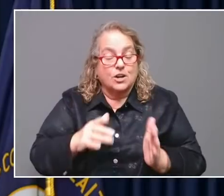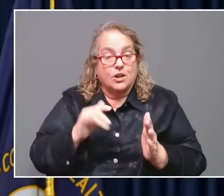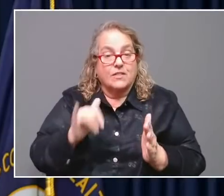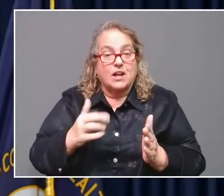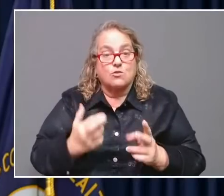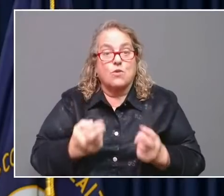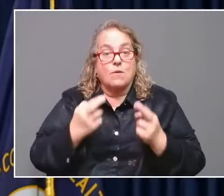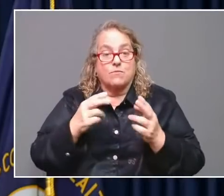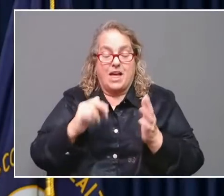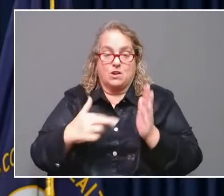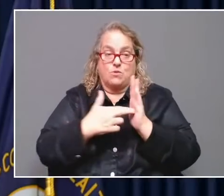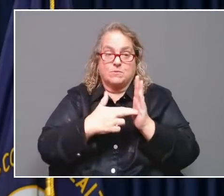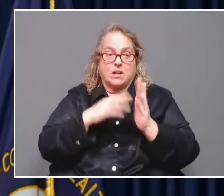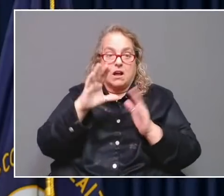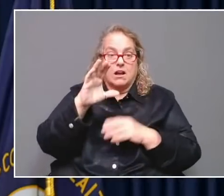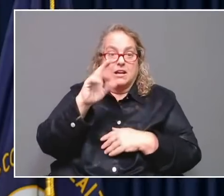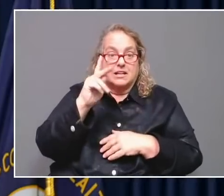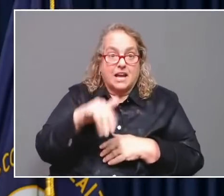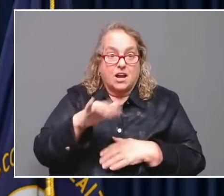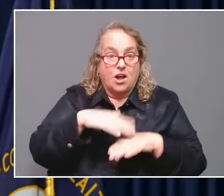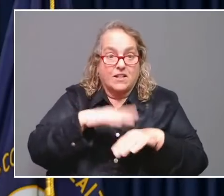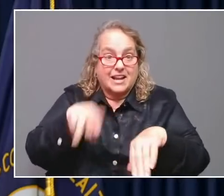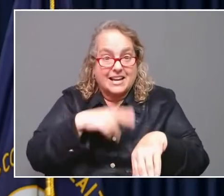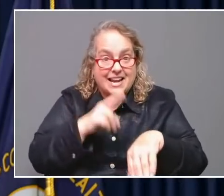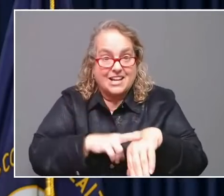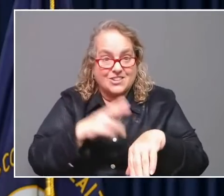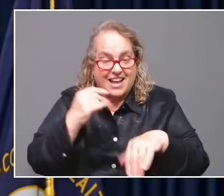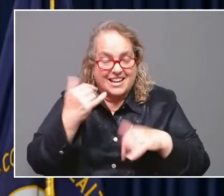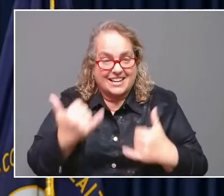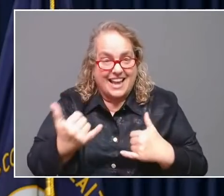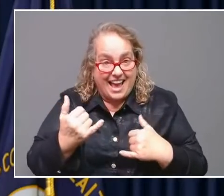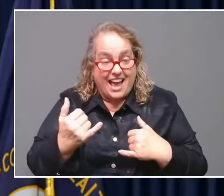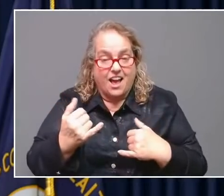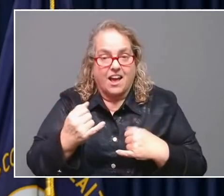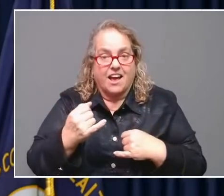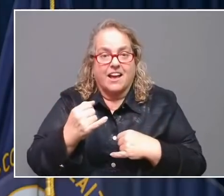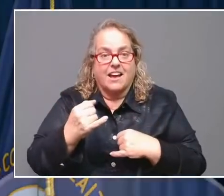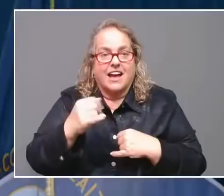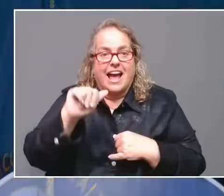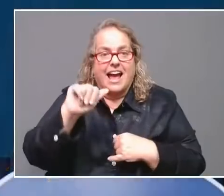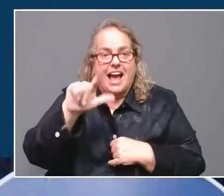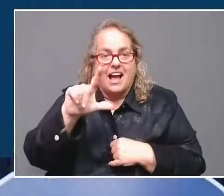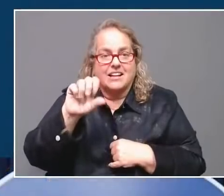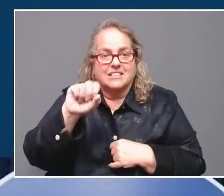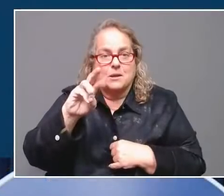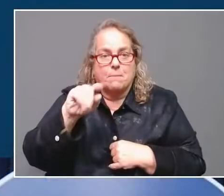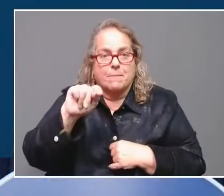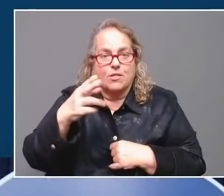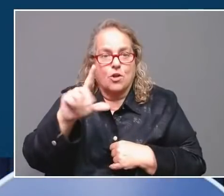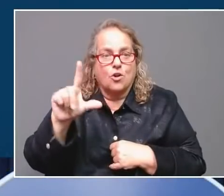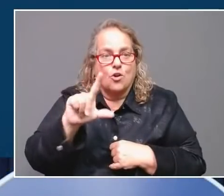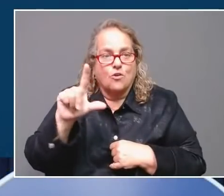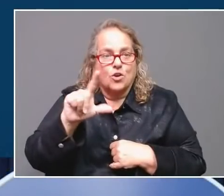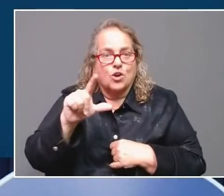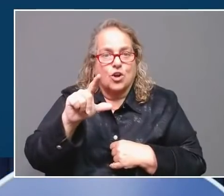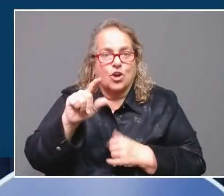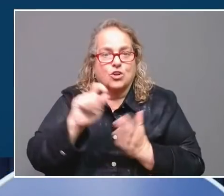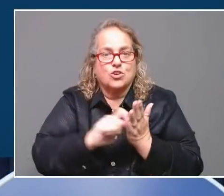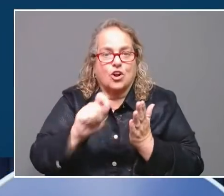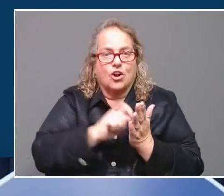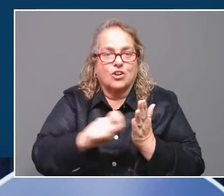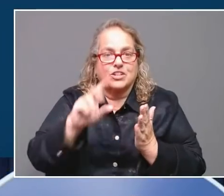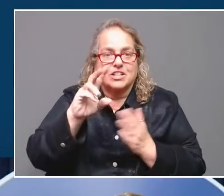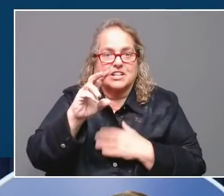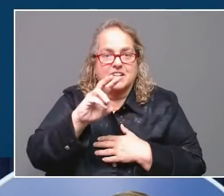on the national and now the international stage. Elle Smith, a Louisville journalist at WHAS 11, who became Miss